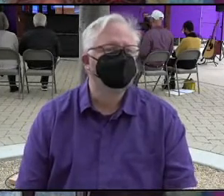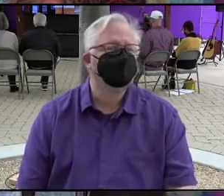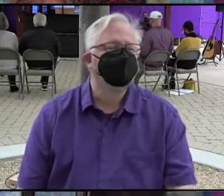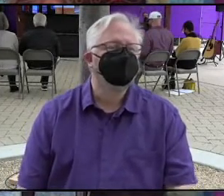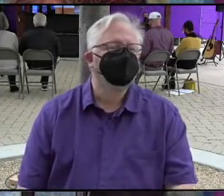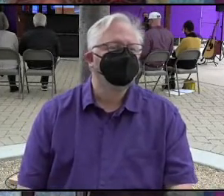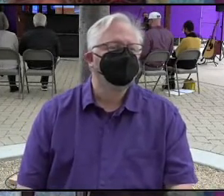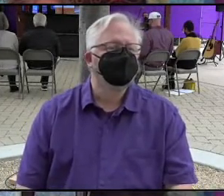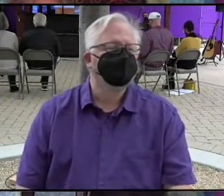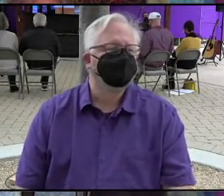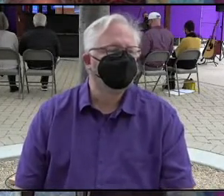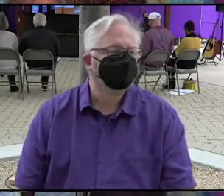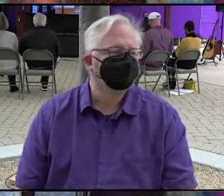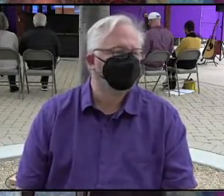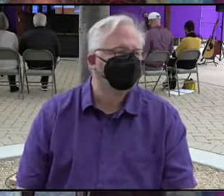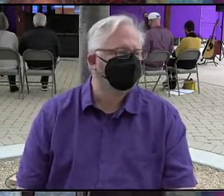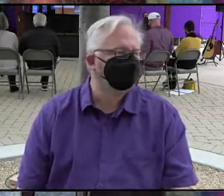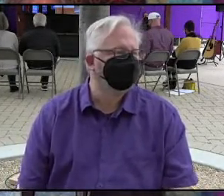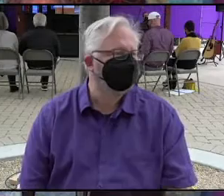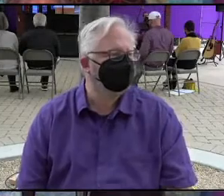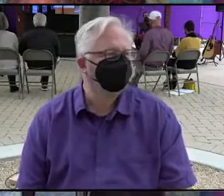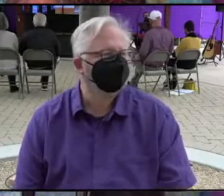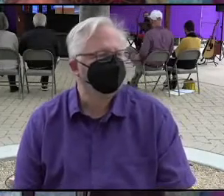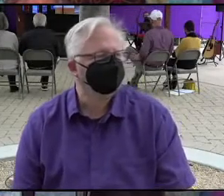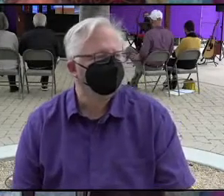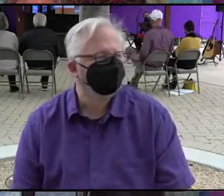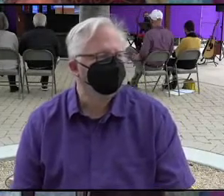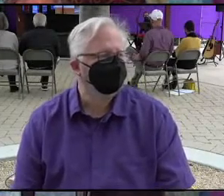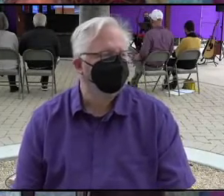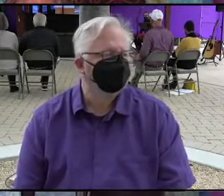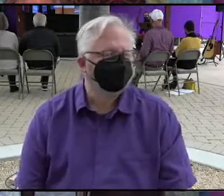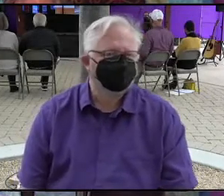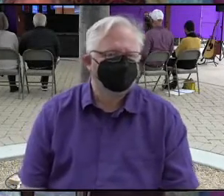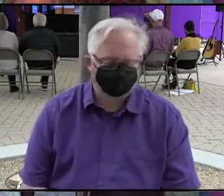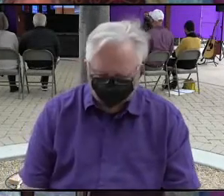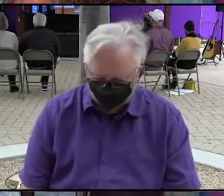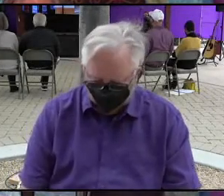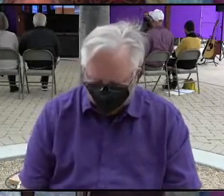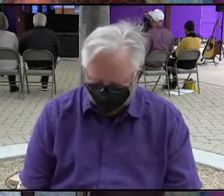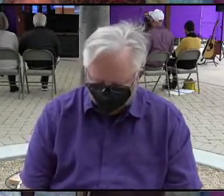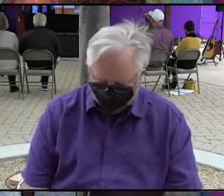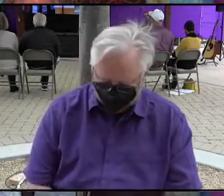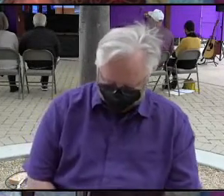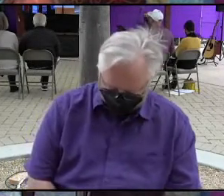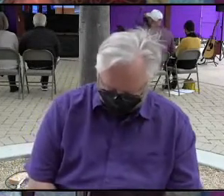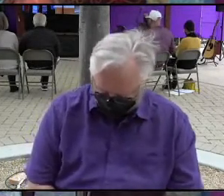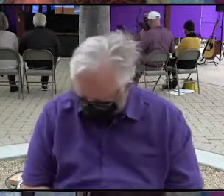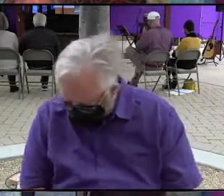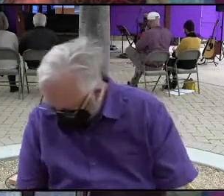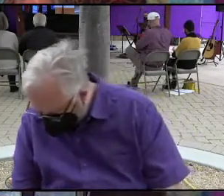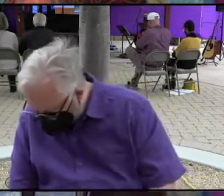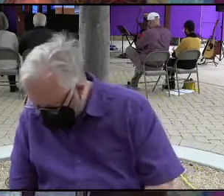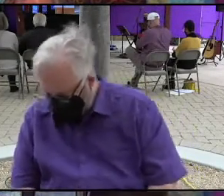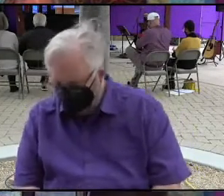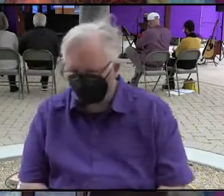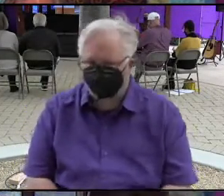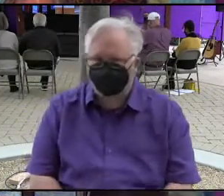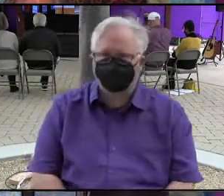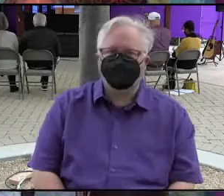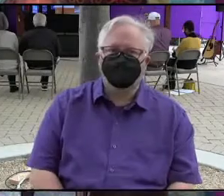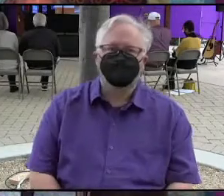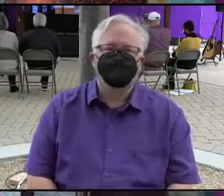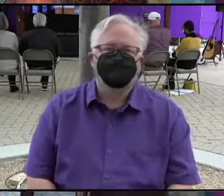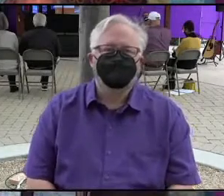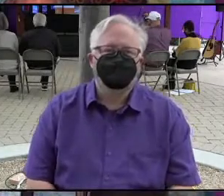nuestra misión aquí en la Primera Iglesia Unitaria Universalista de San Diego tomar la iniciativa de las organizaciones comunitarias para